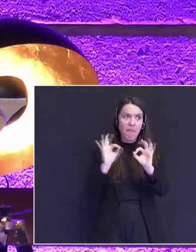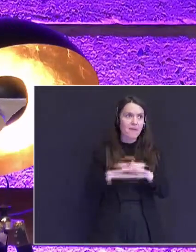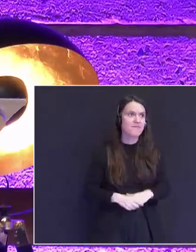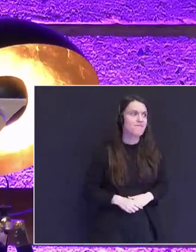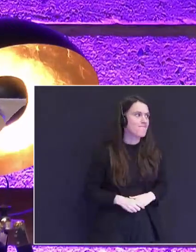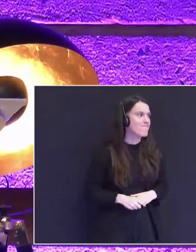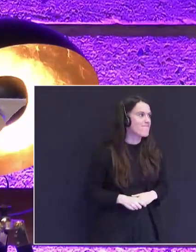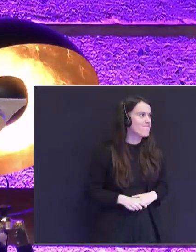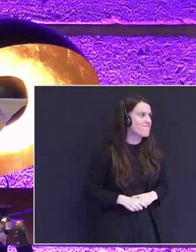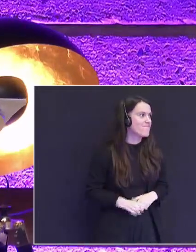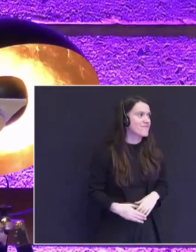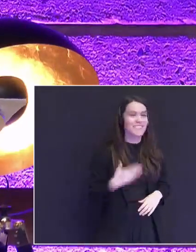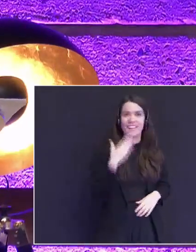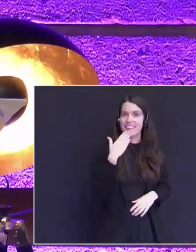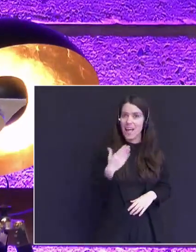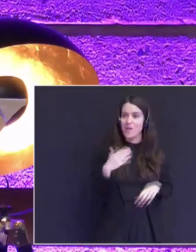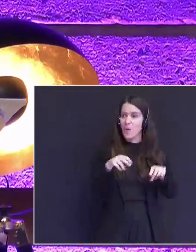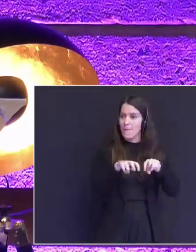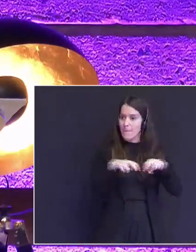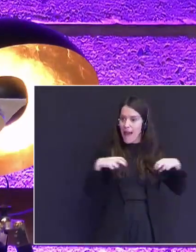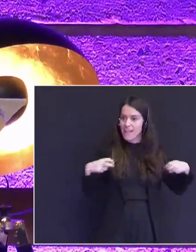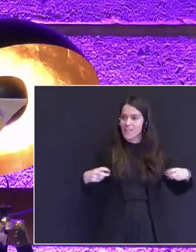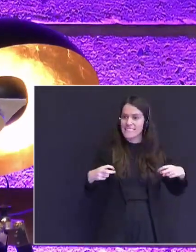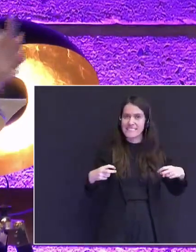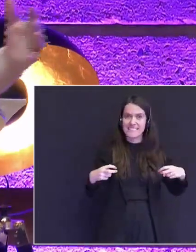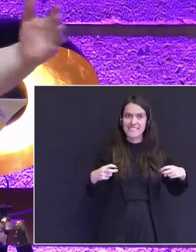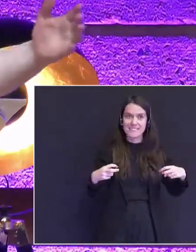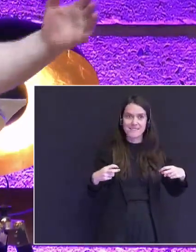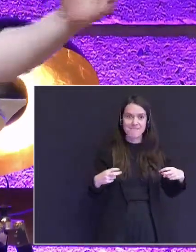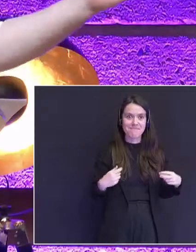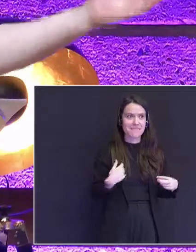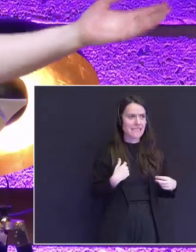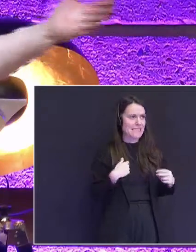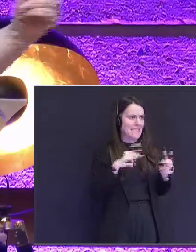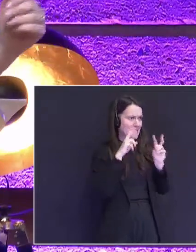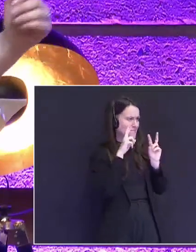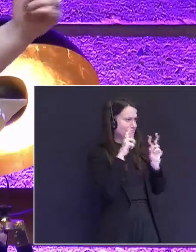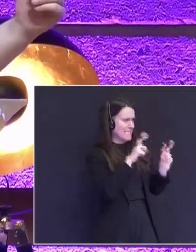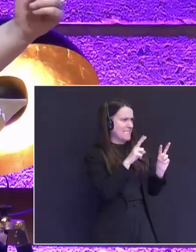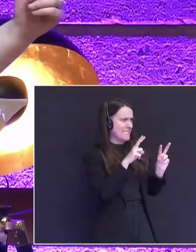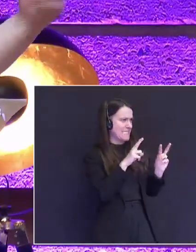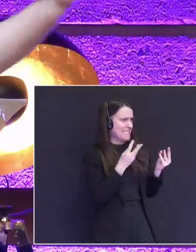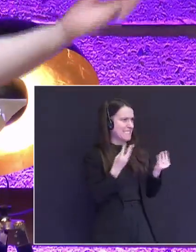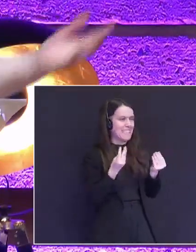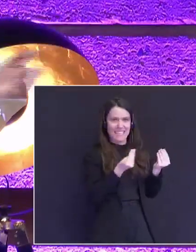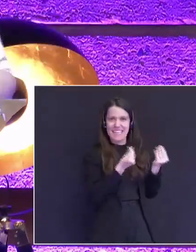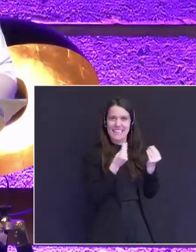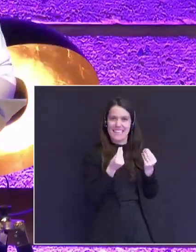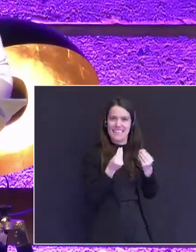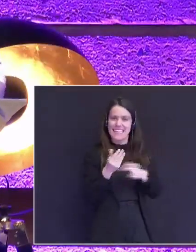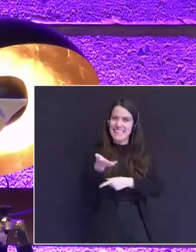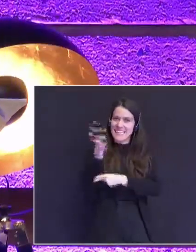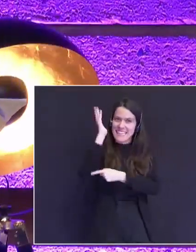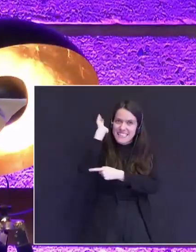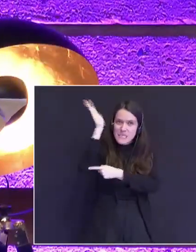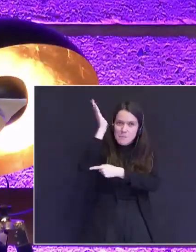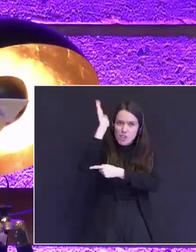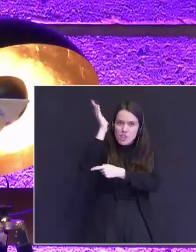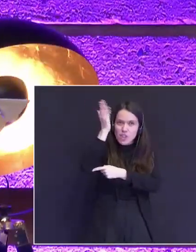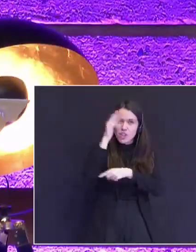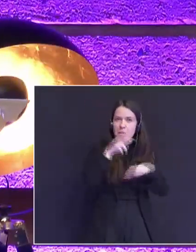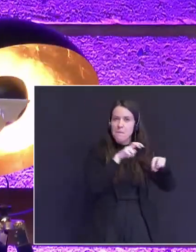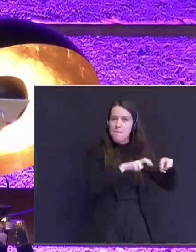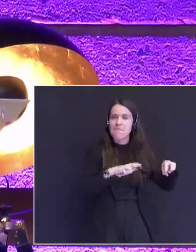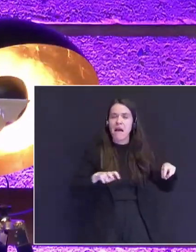Thank you, our panelists, and we can observe from the speeches of our panelists